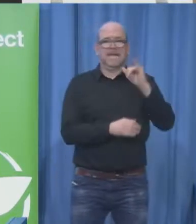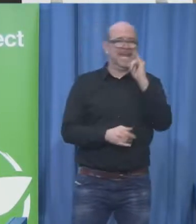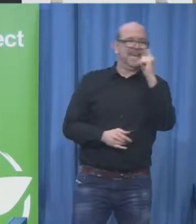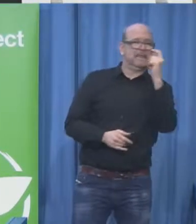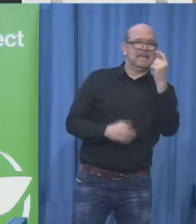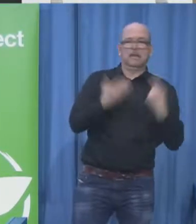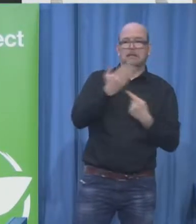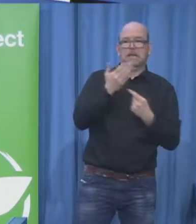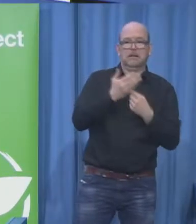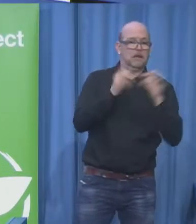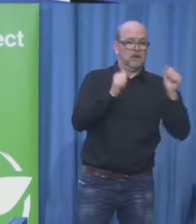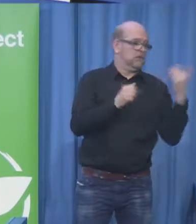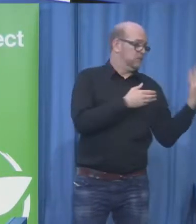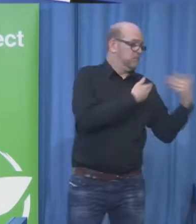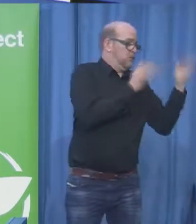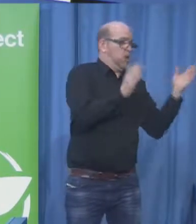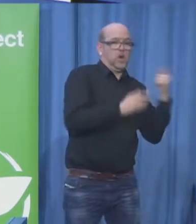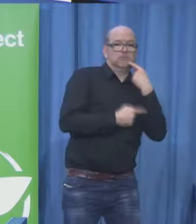Thank you.